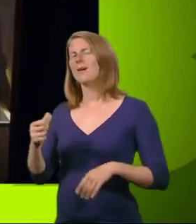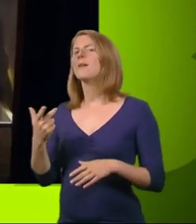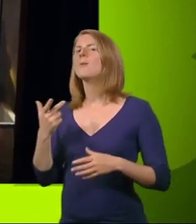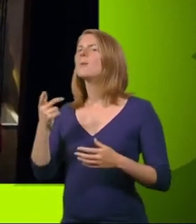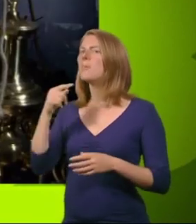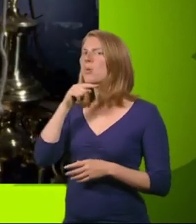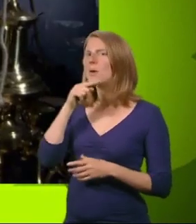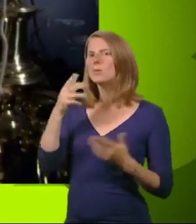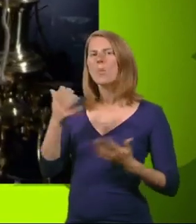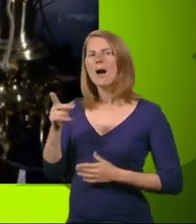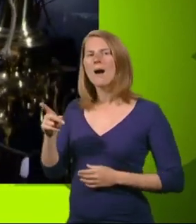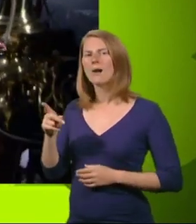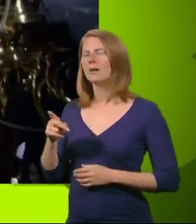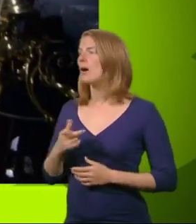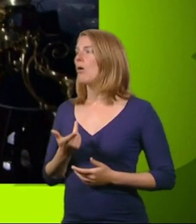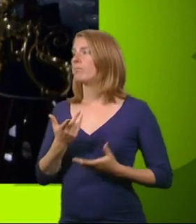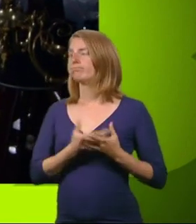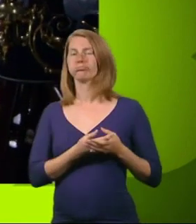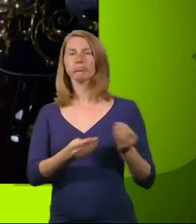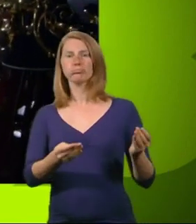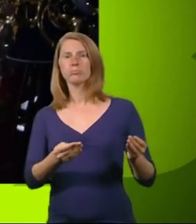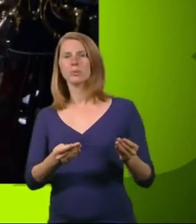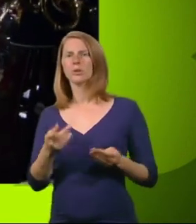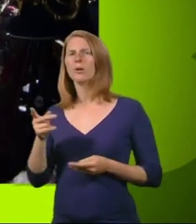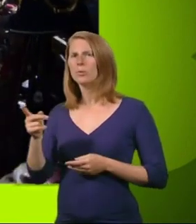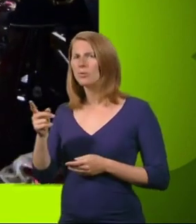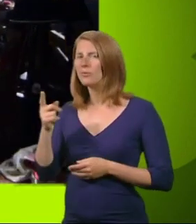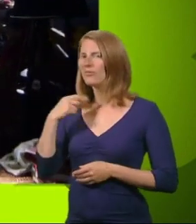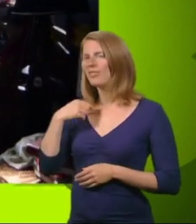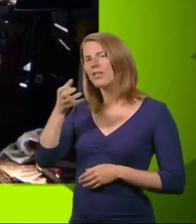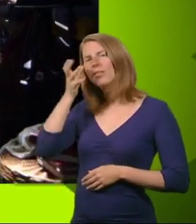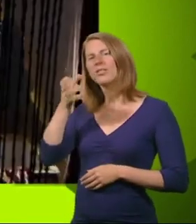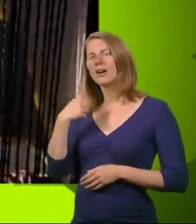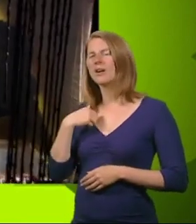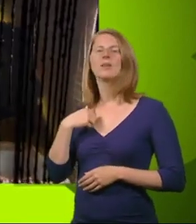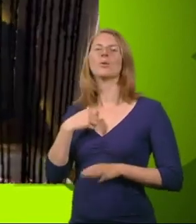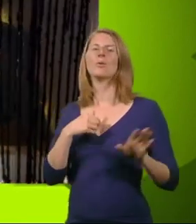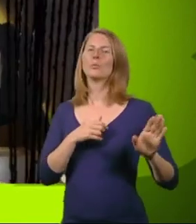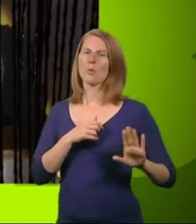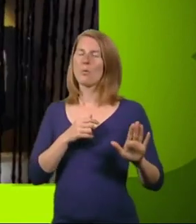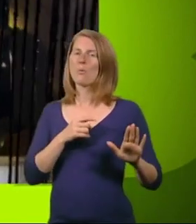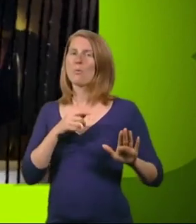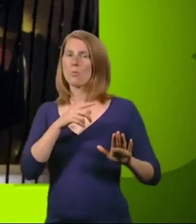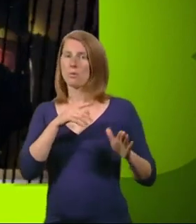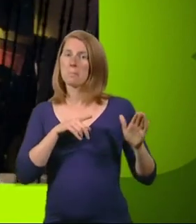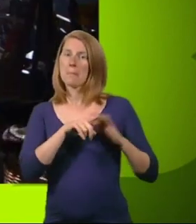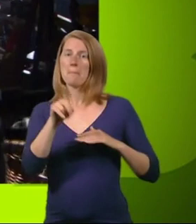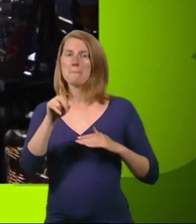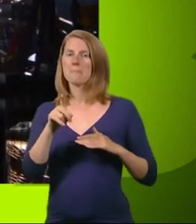They're gone. Do you really think I'm that dumb? No, they're really gone. They couldn't have understood the plan.